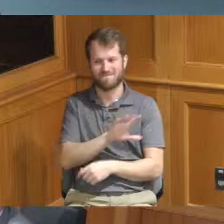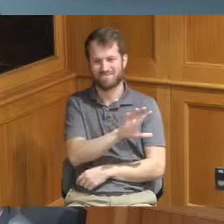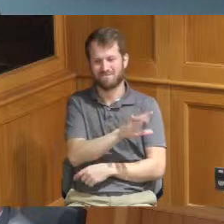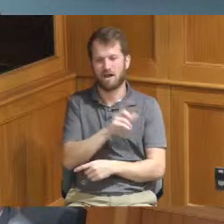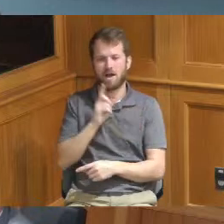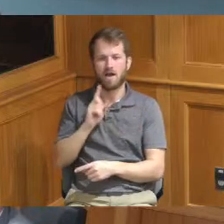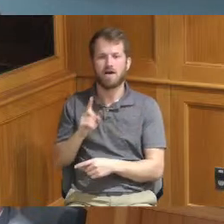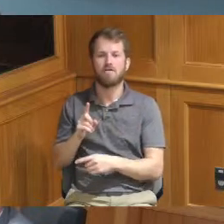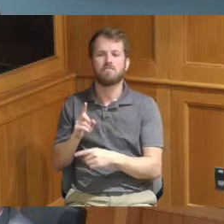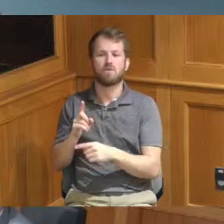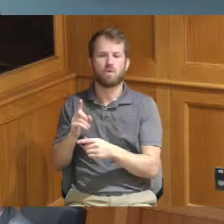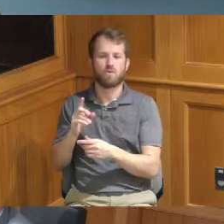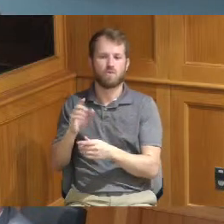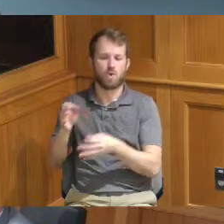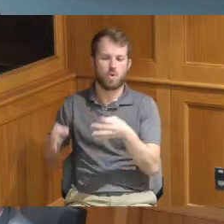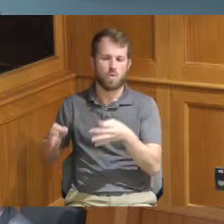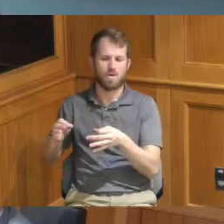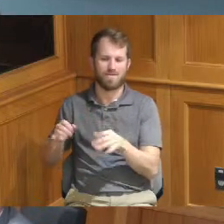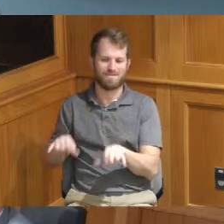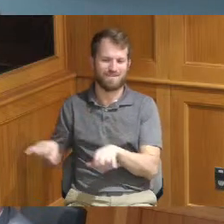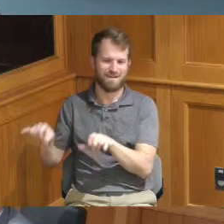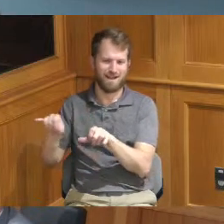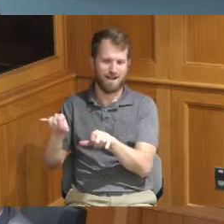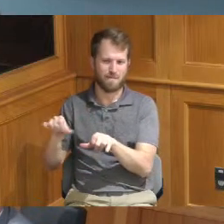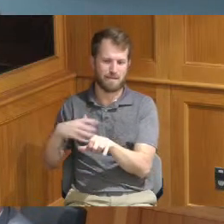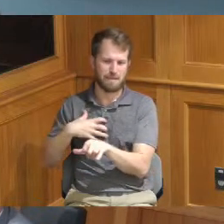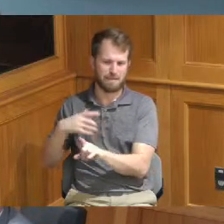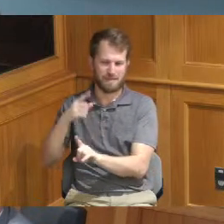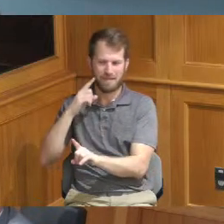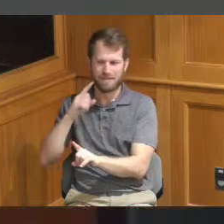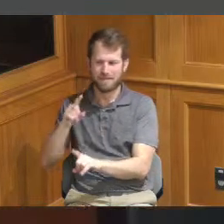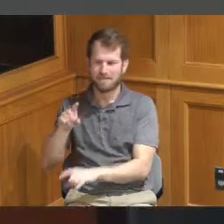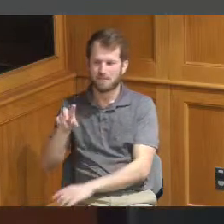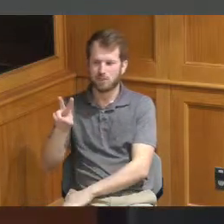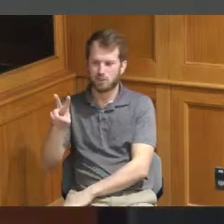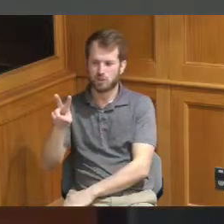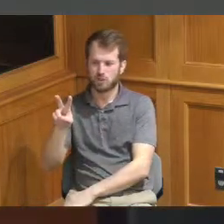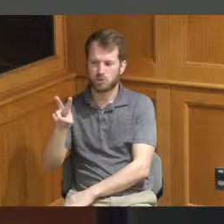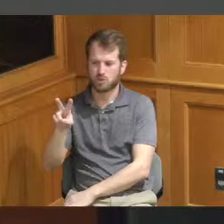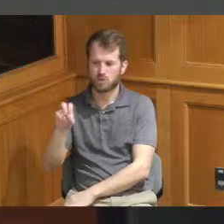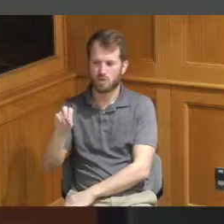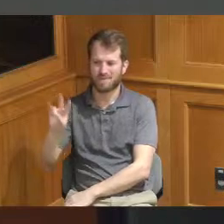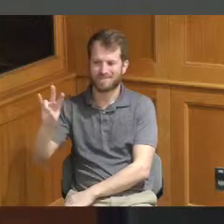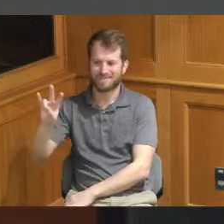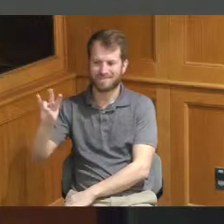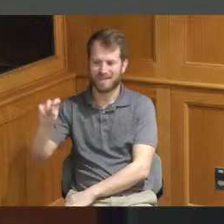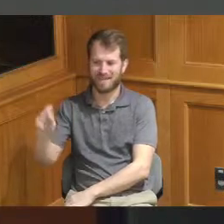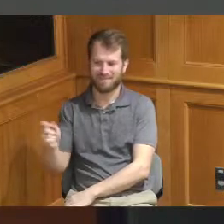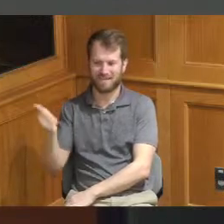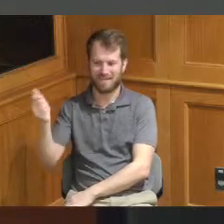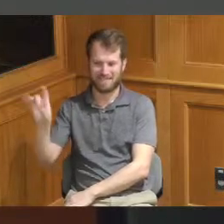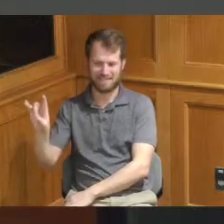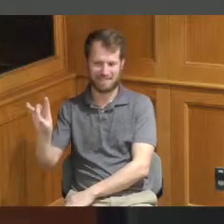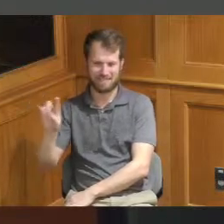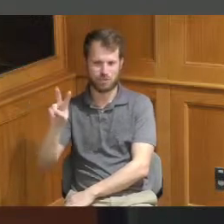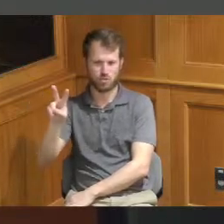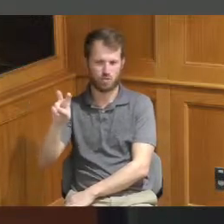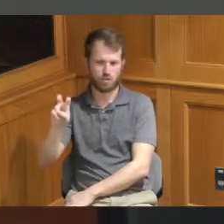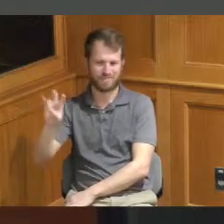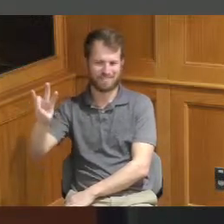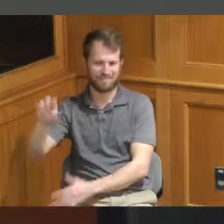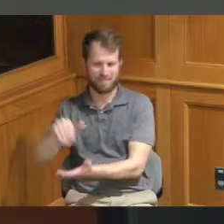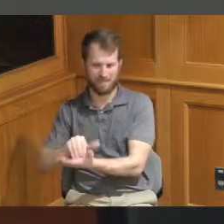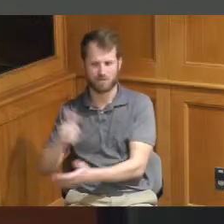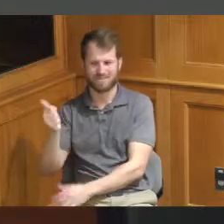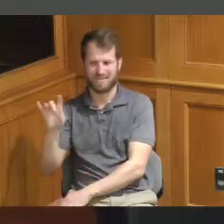of Common Pleas at $207,018. There was a slight adjustment on this. I will provide